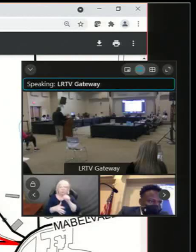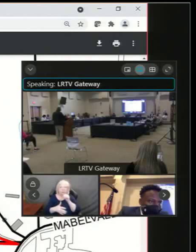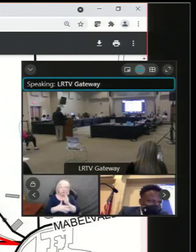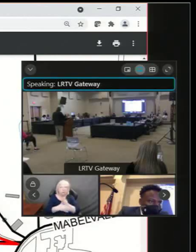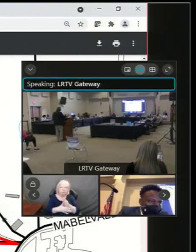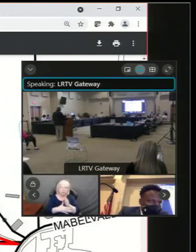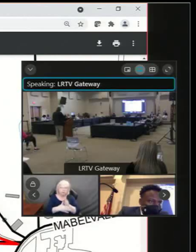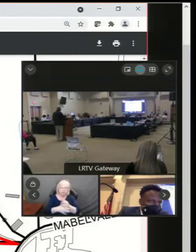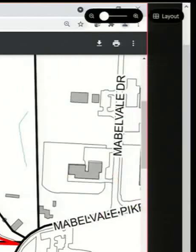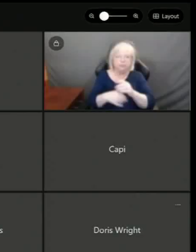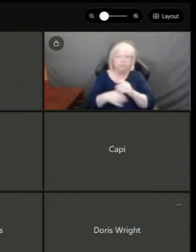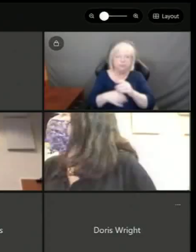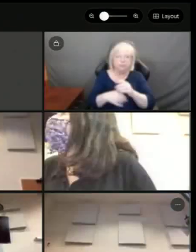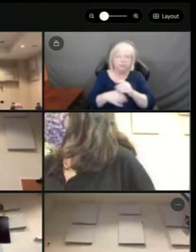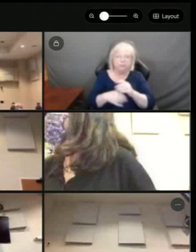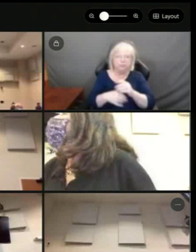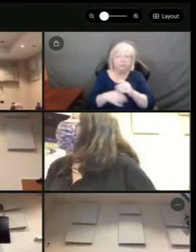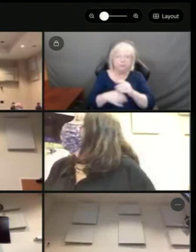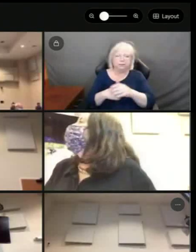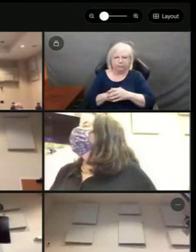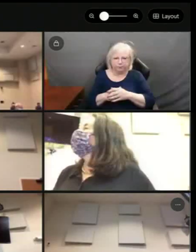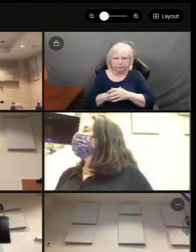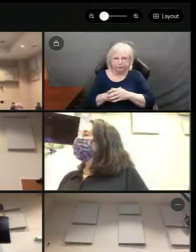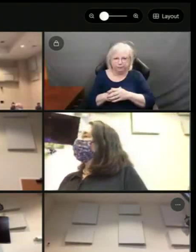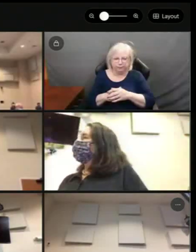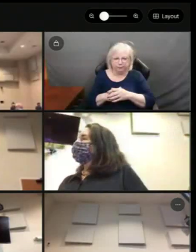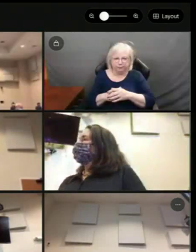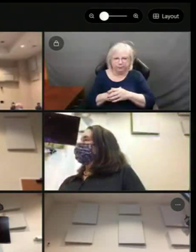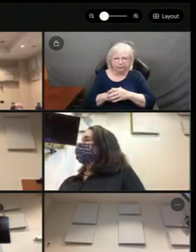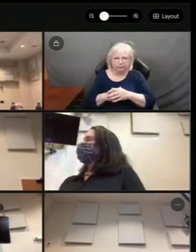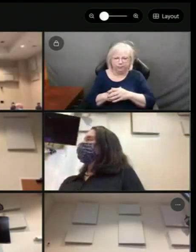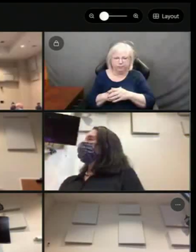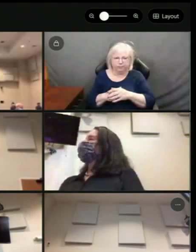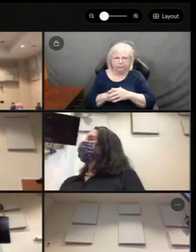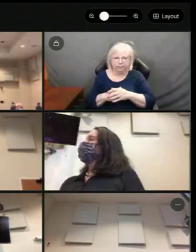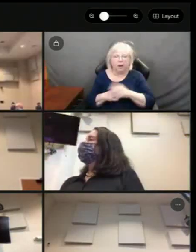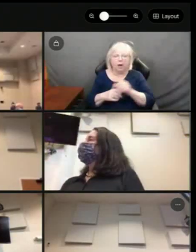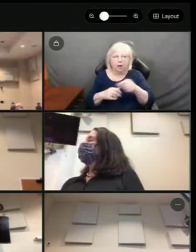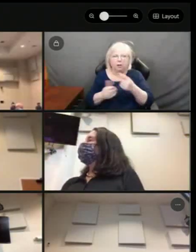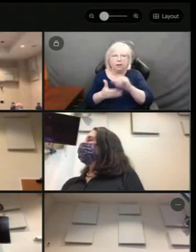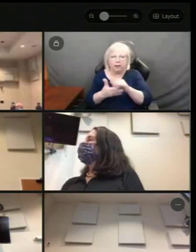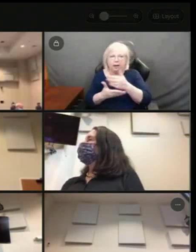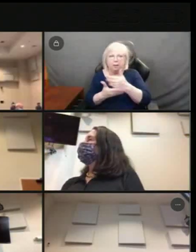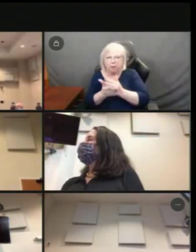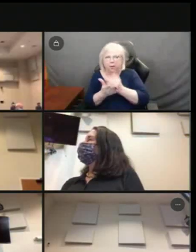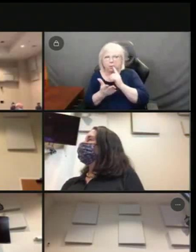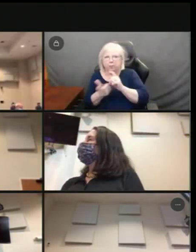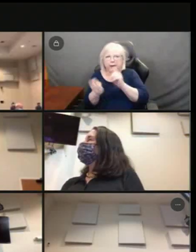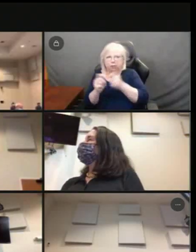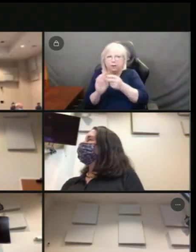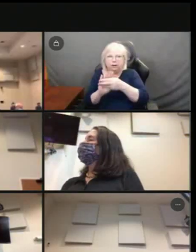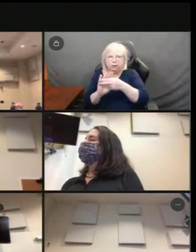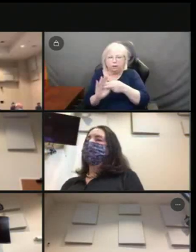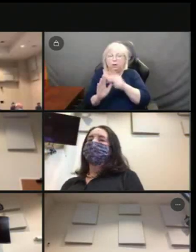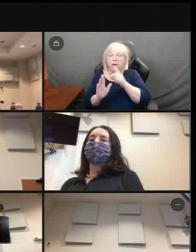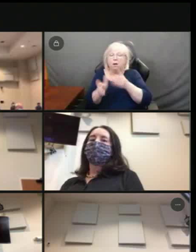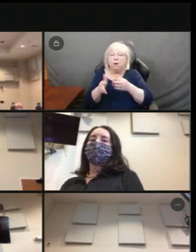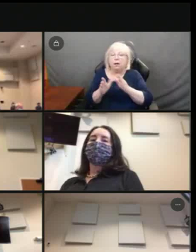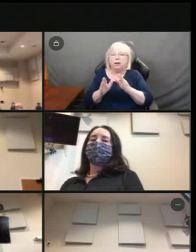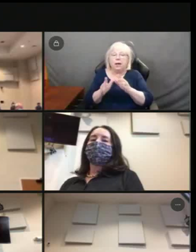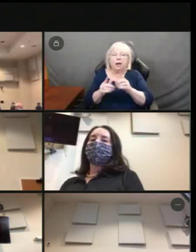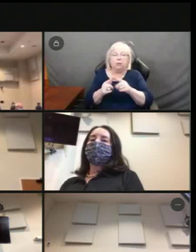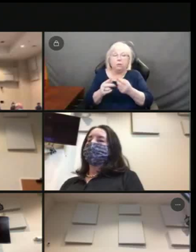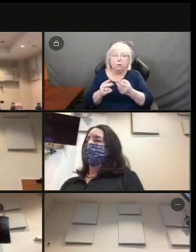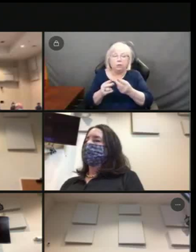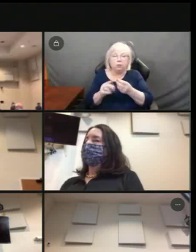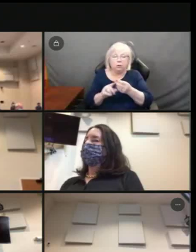that tract or that developed area that is going to be rezoned. They are allowed through our ordinances to increase